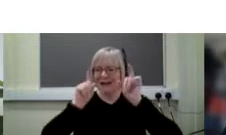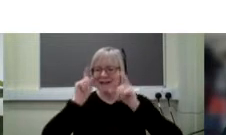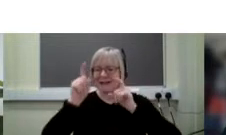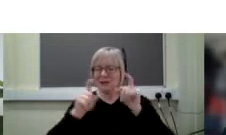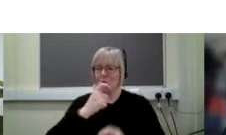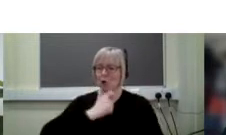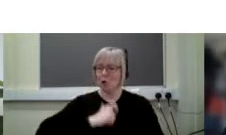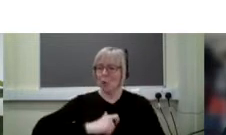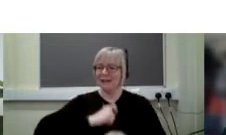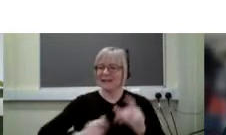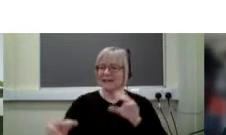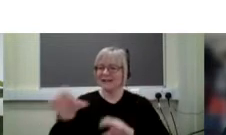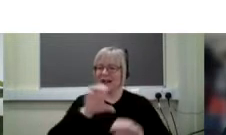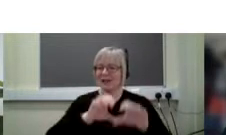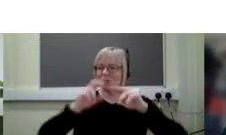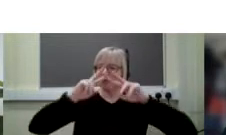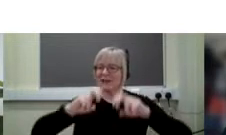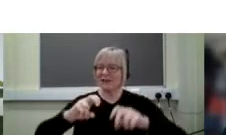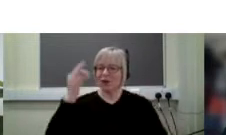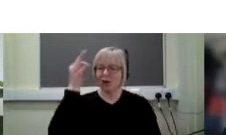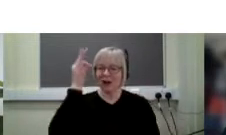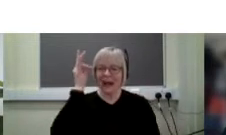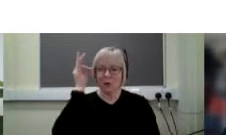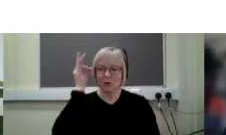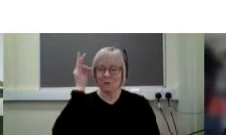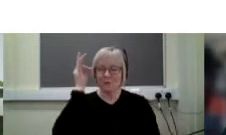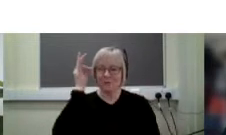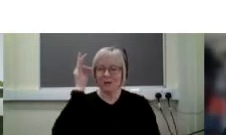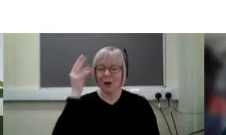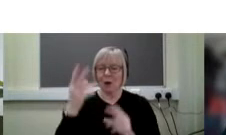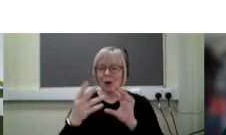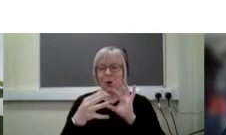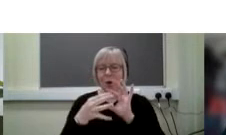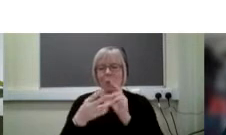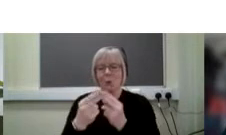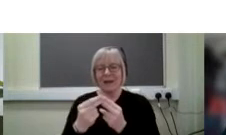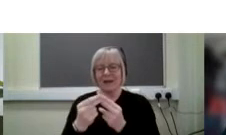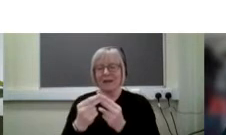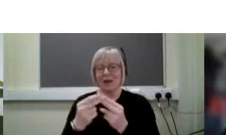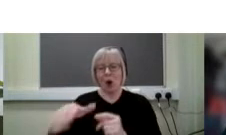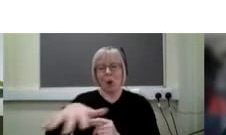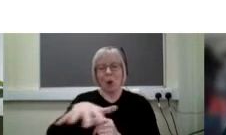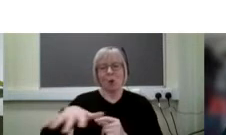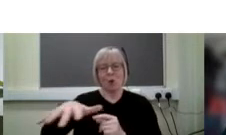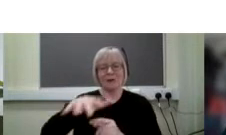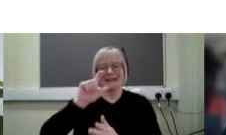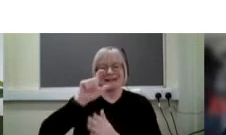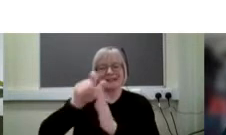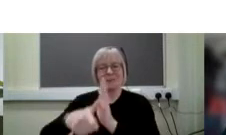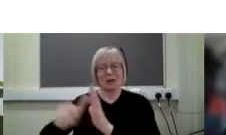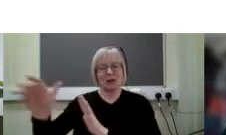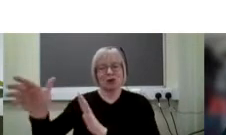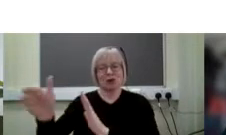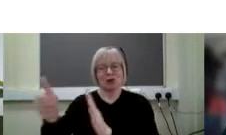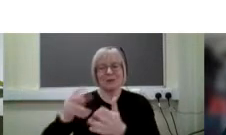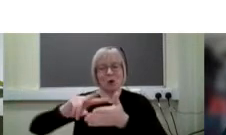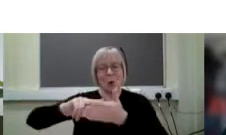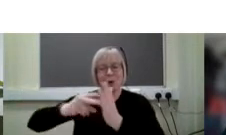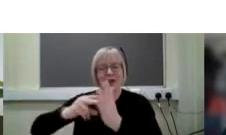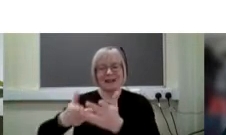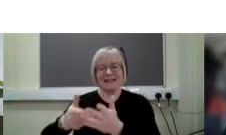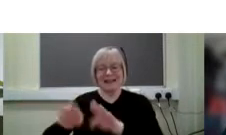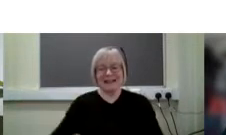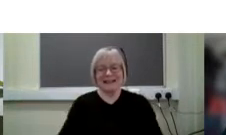Research Council, and one of our local disability service organisations, the National